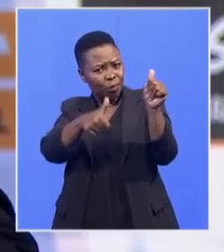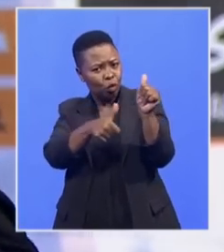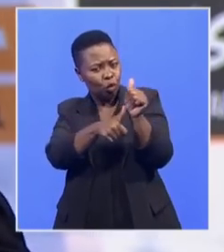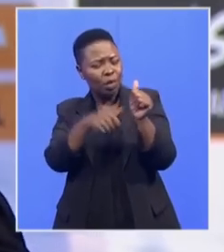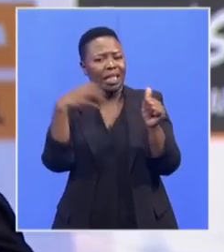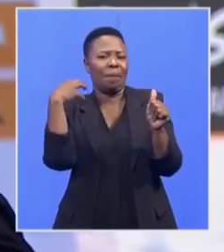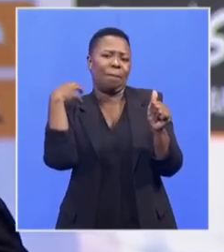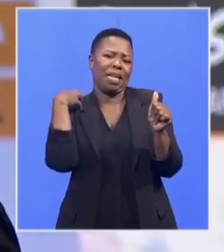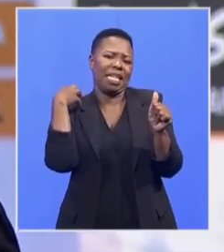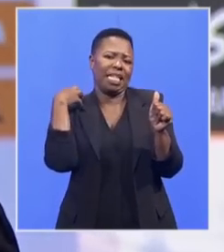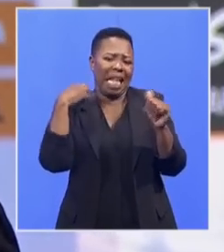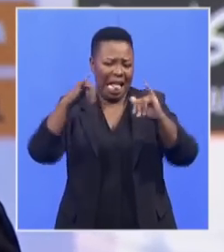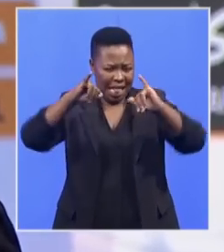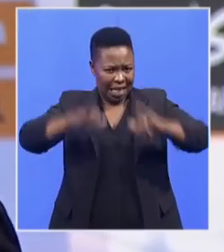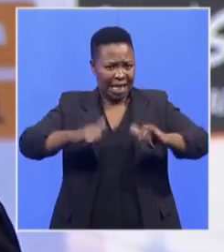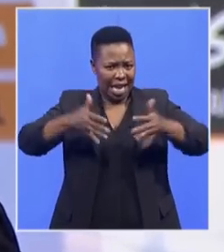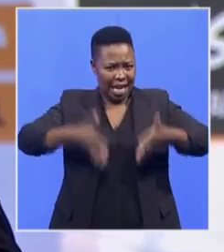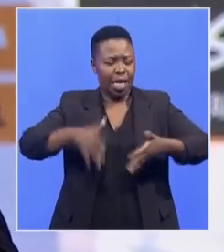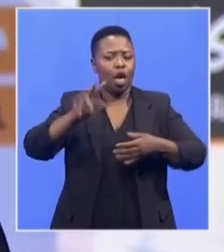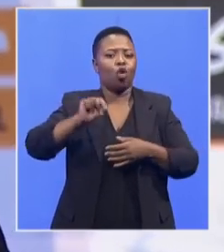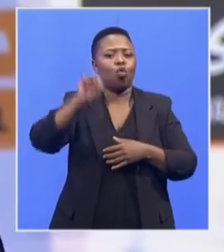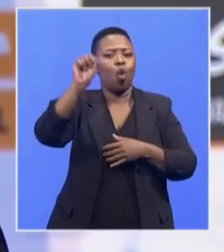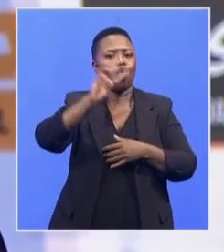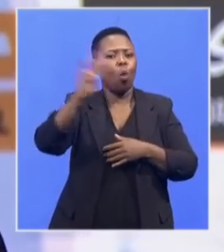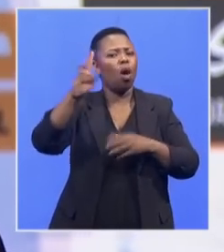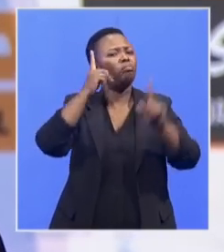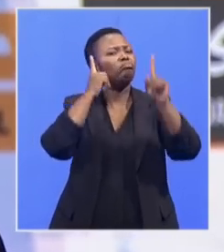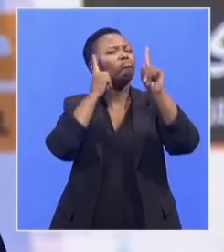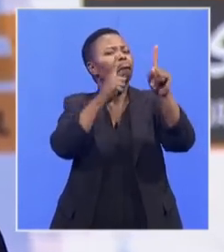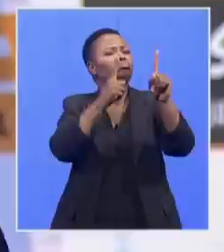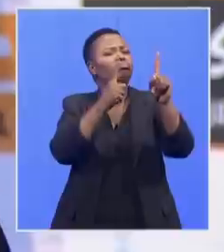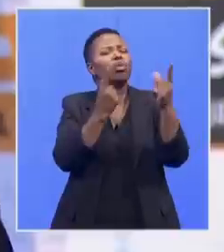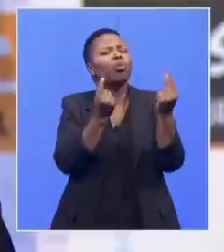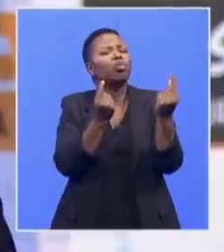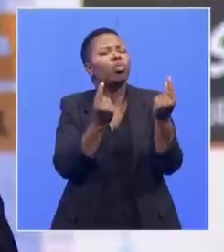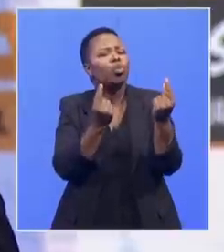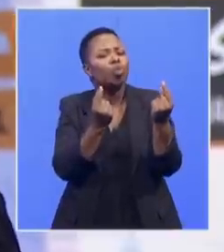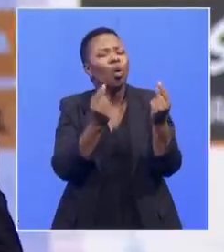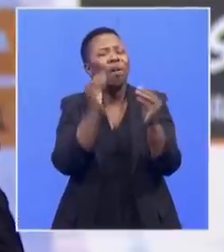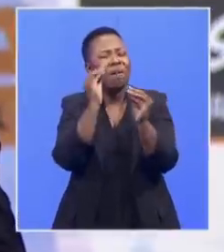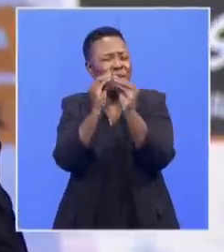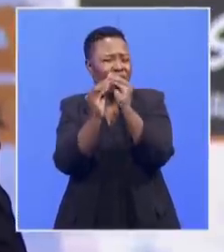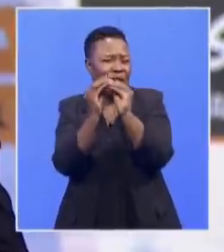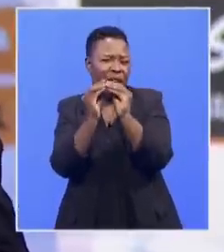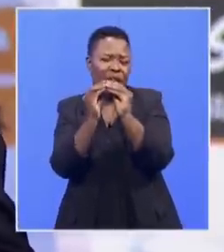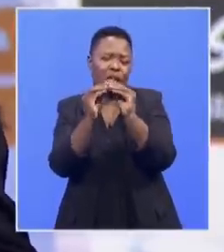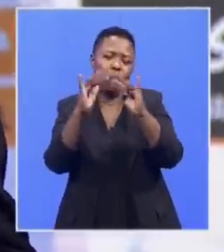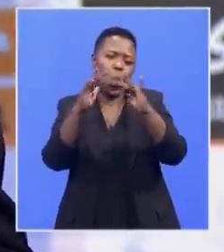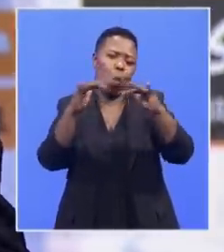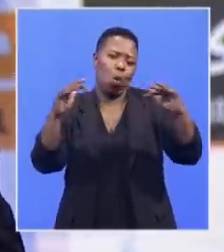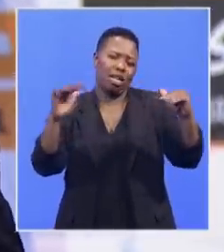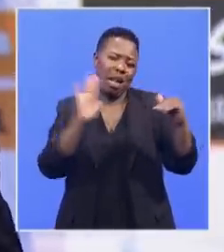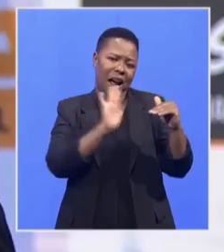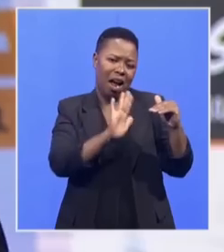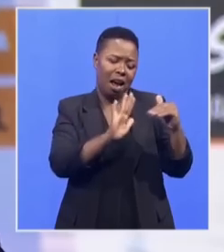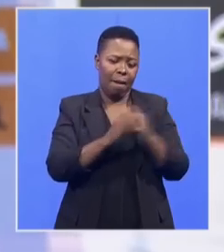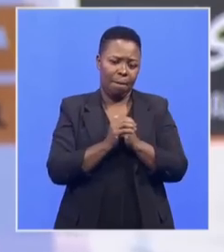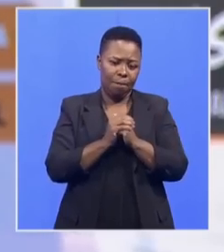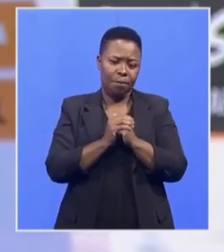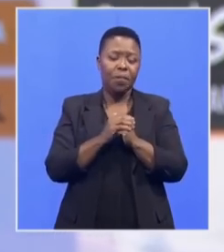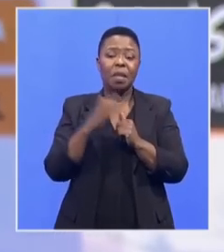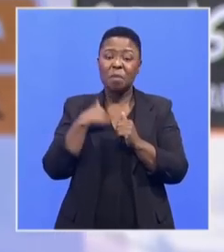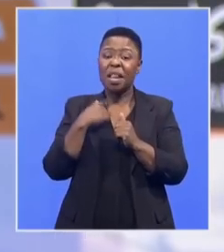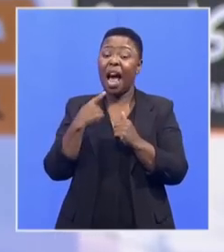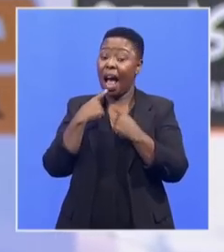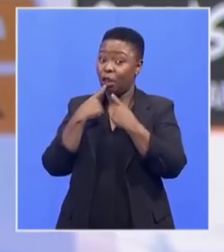ba lukisa yona taba e ya metsi. Ke ba file di